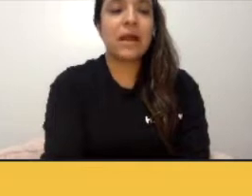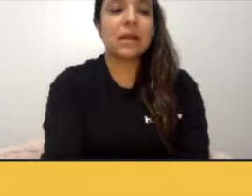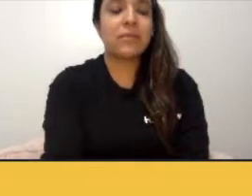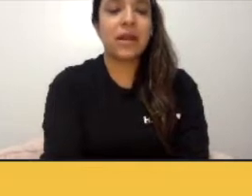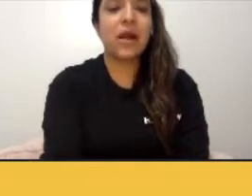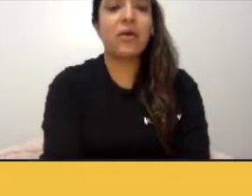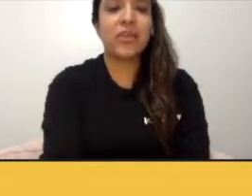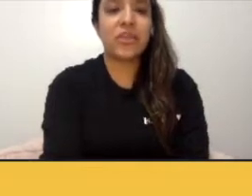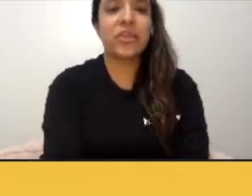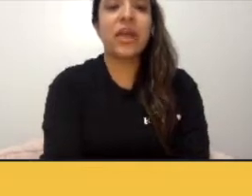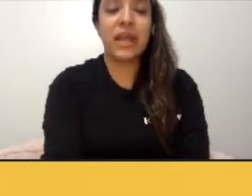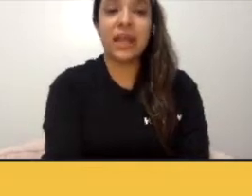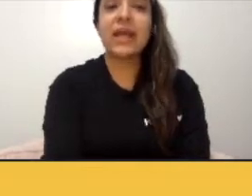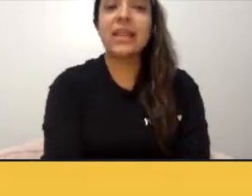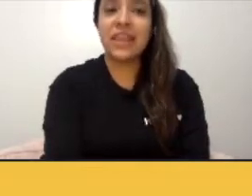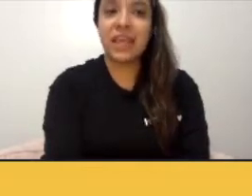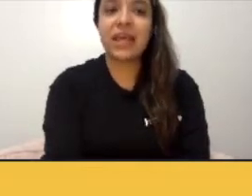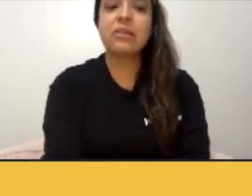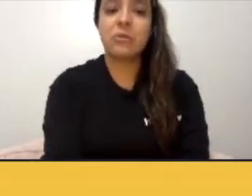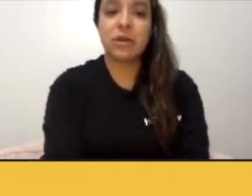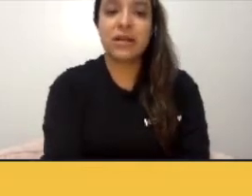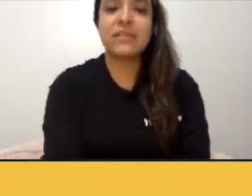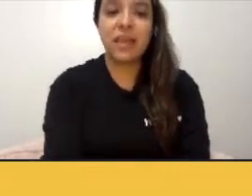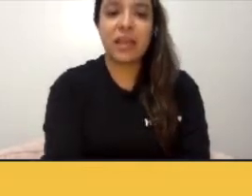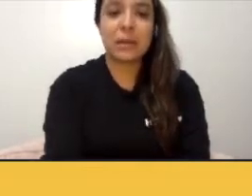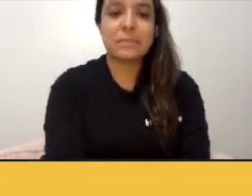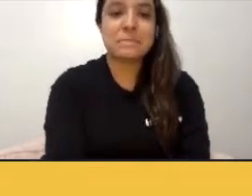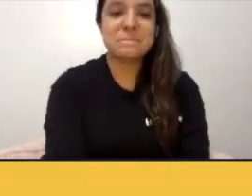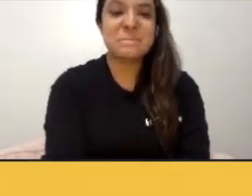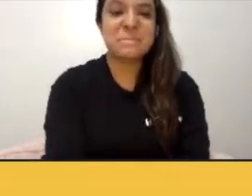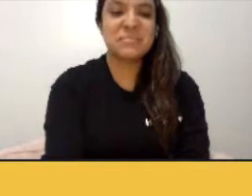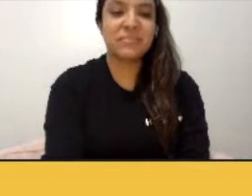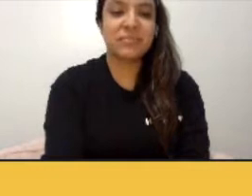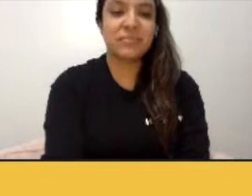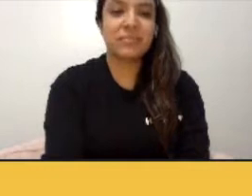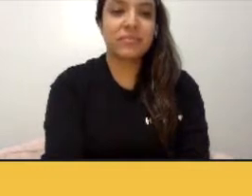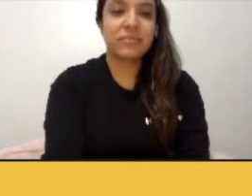Tap it out, get ready, go. Ink, think. The word is think.